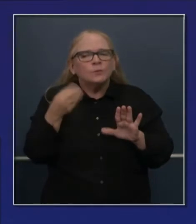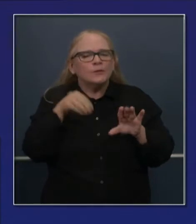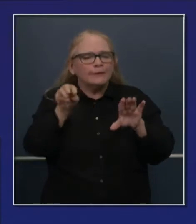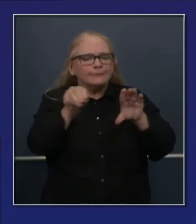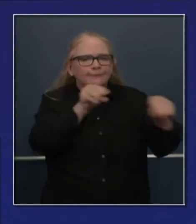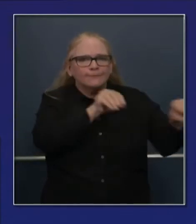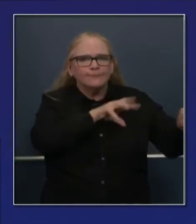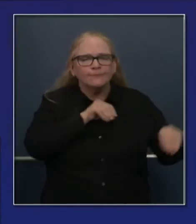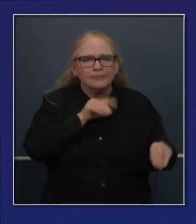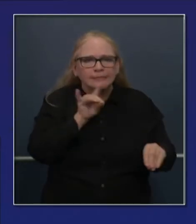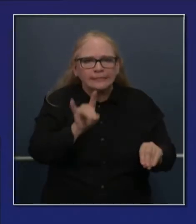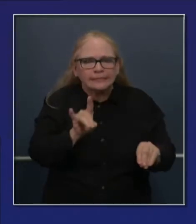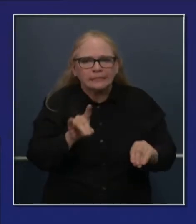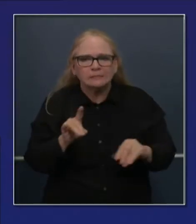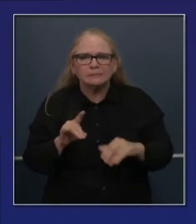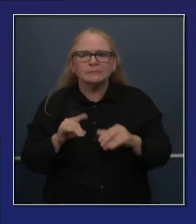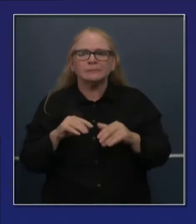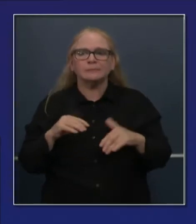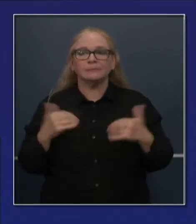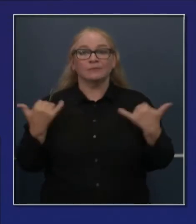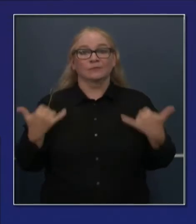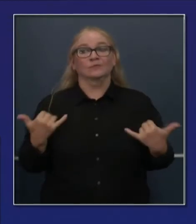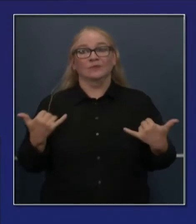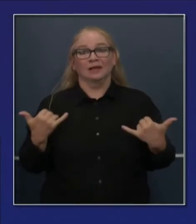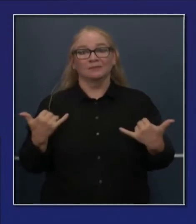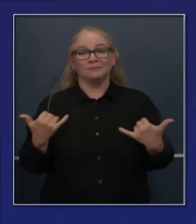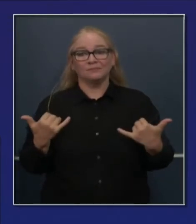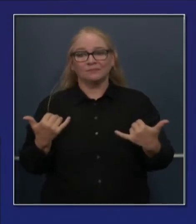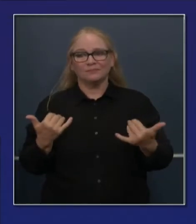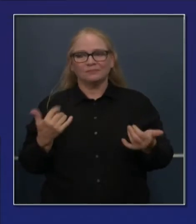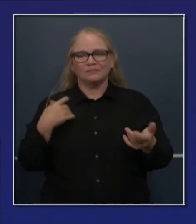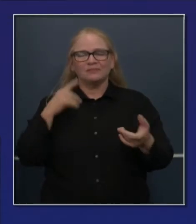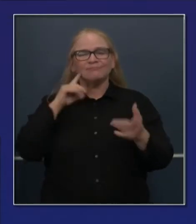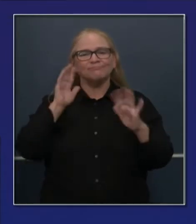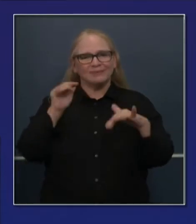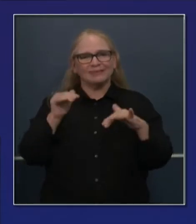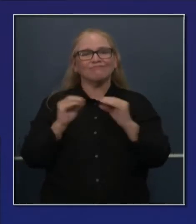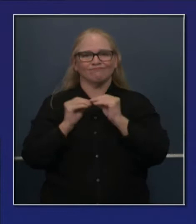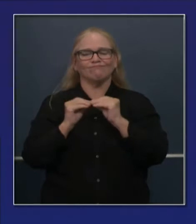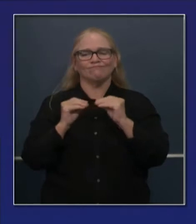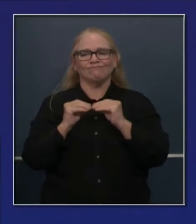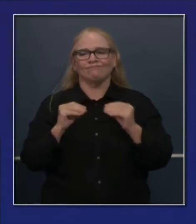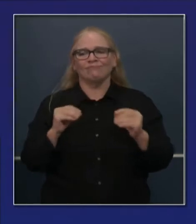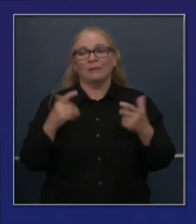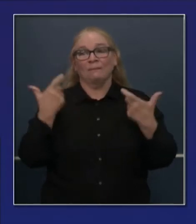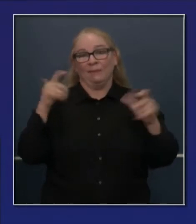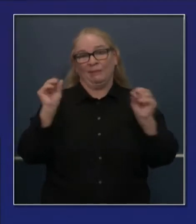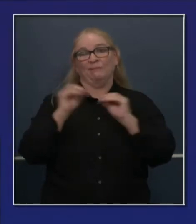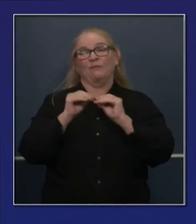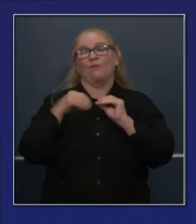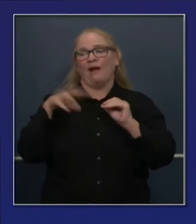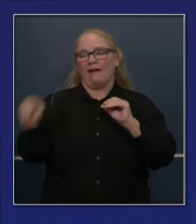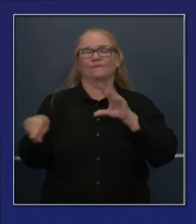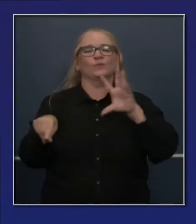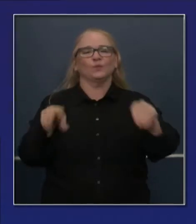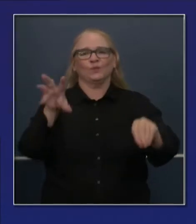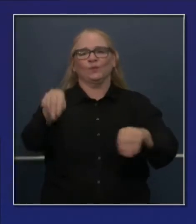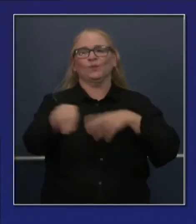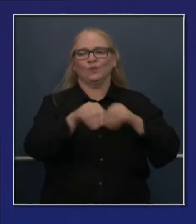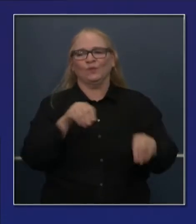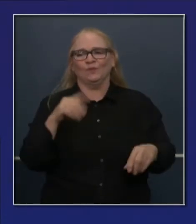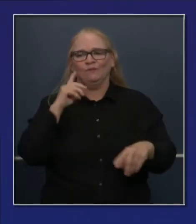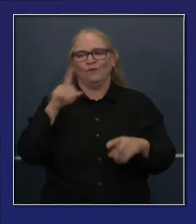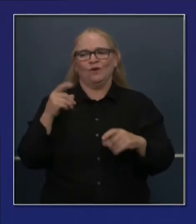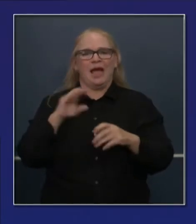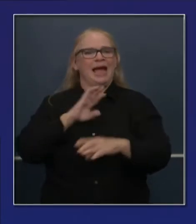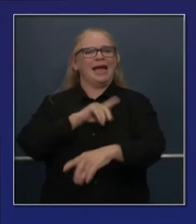of California. Today, we are anticipating substantially greater need for energy,